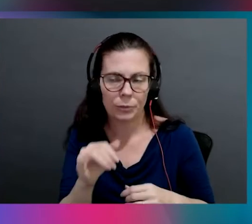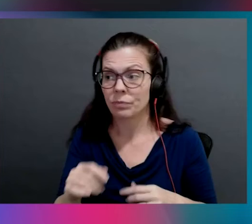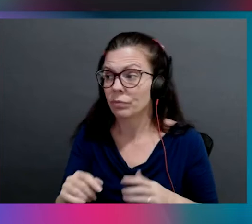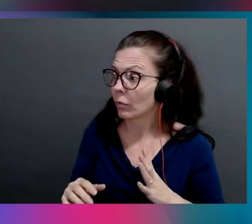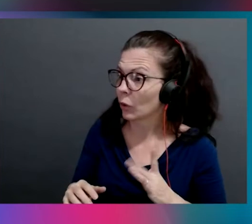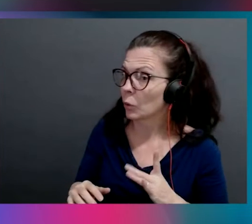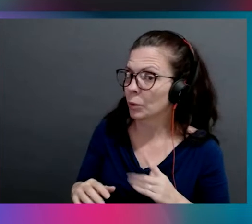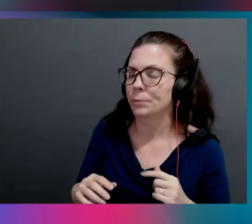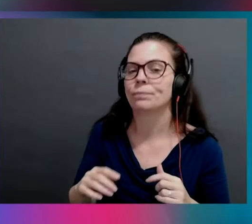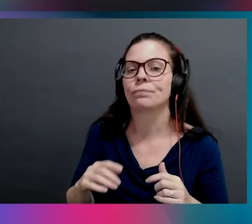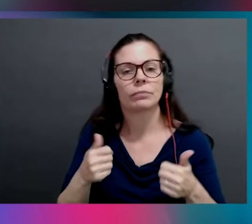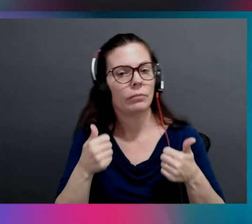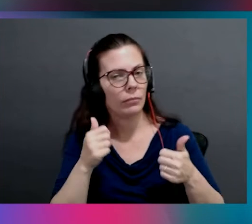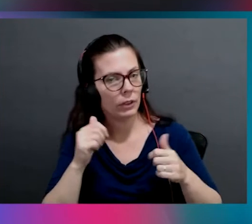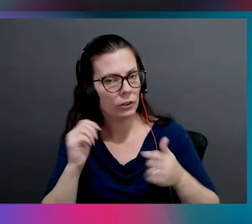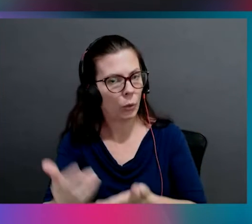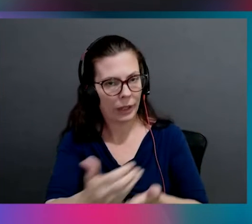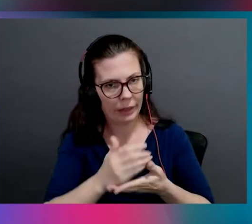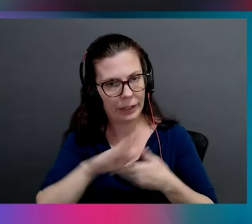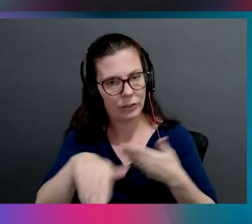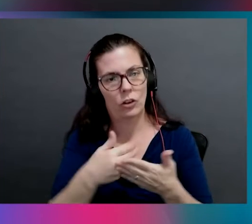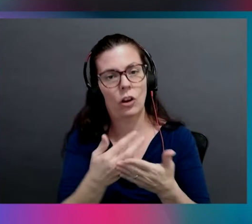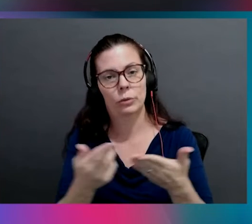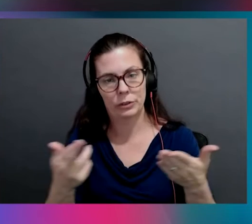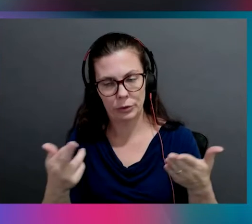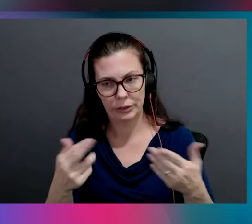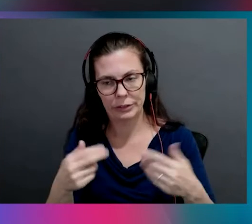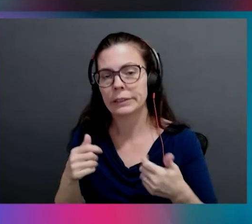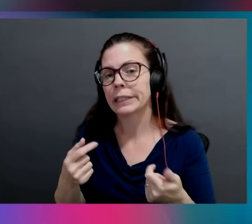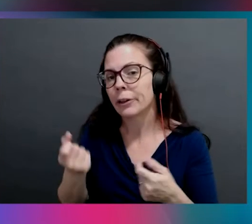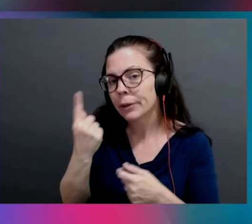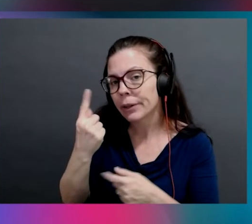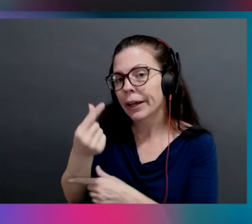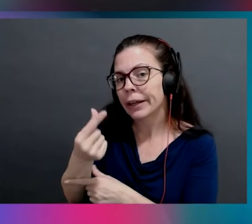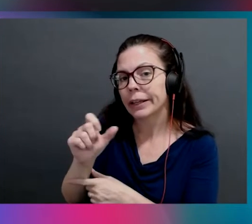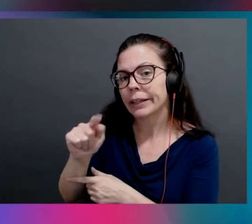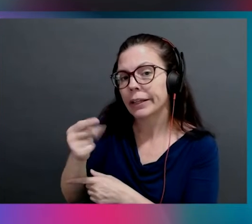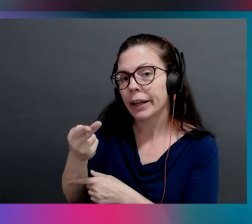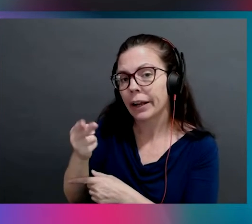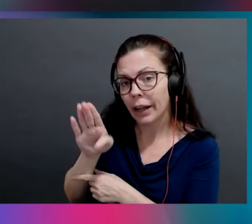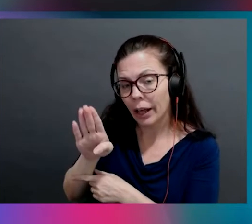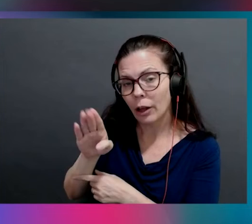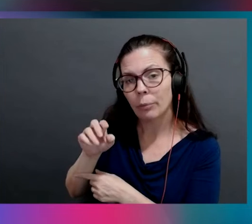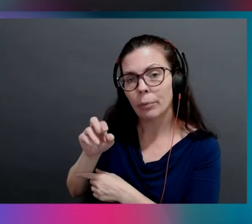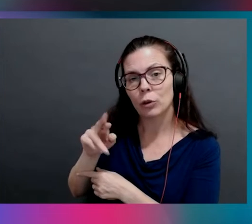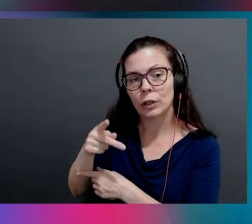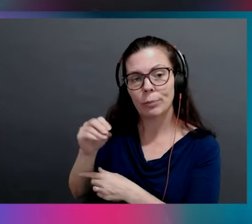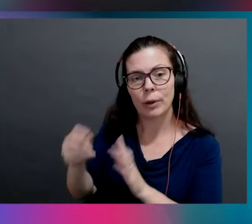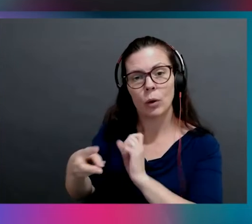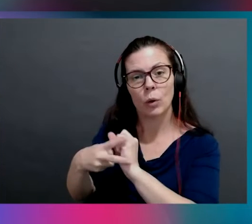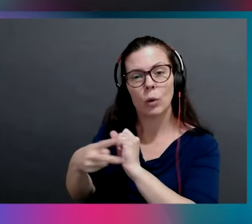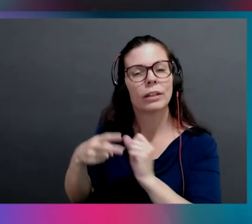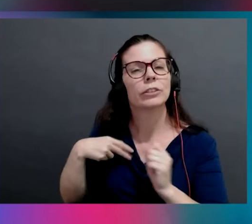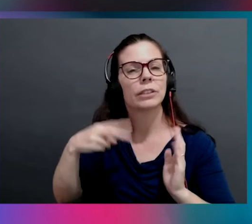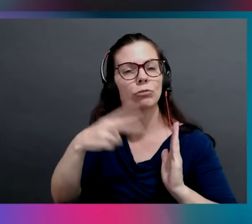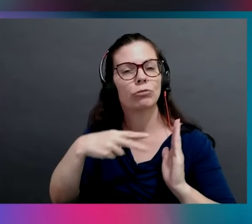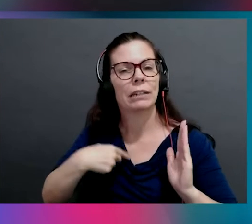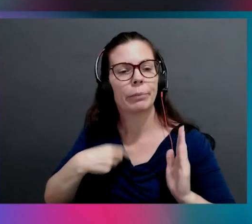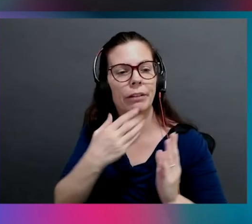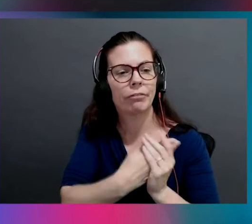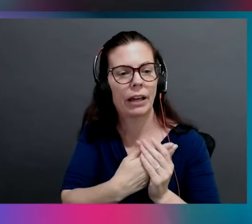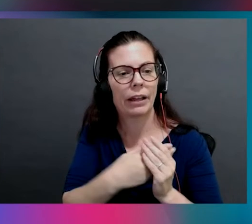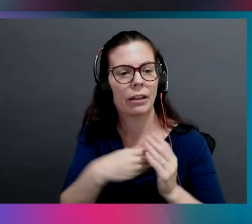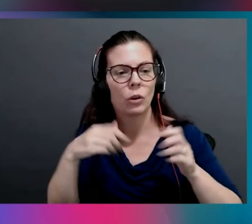all our resources. In the GitHub repo, which you'll see, there's a README file that has instructions on pasting